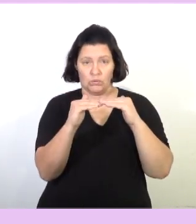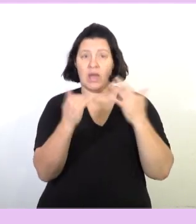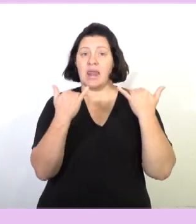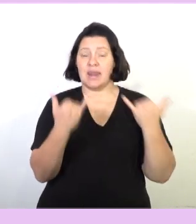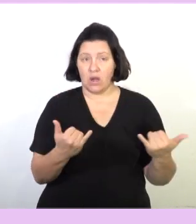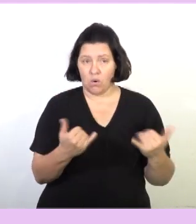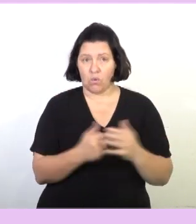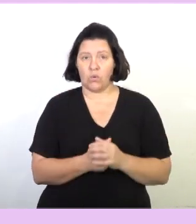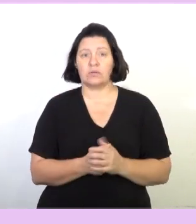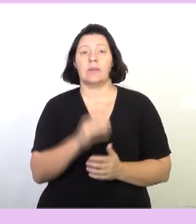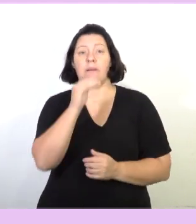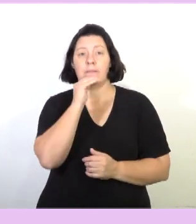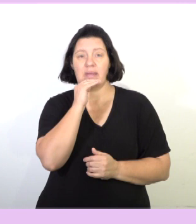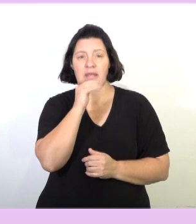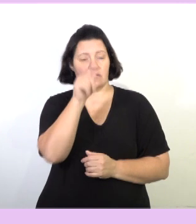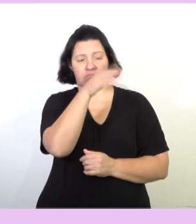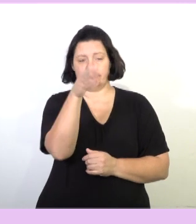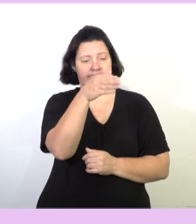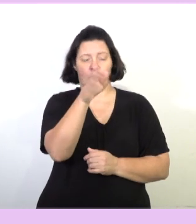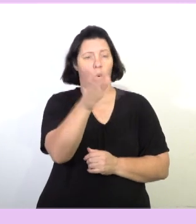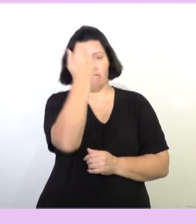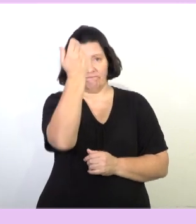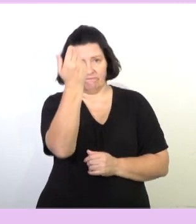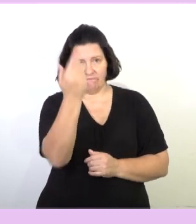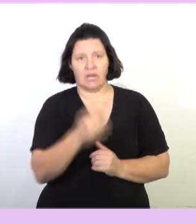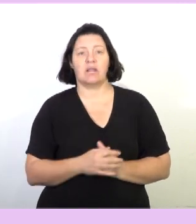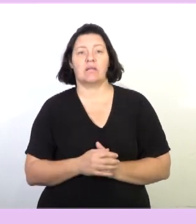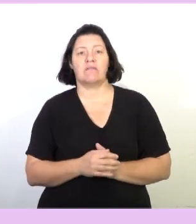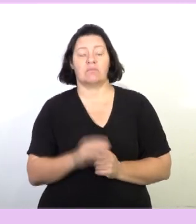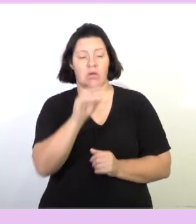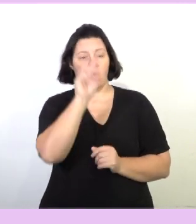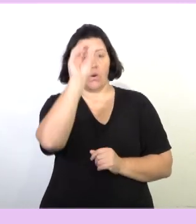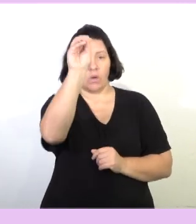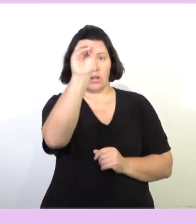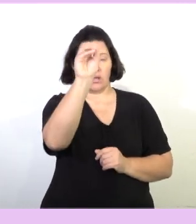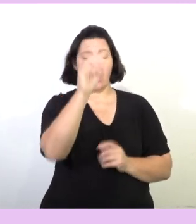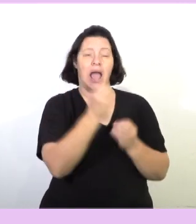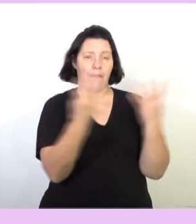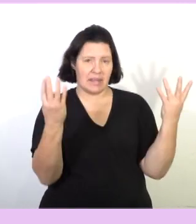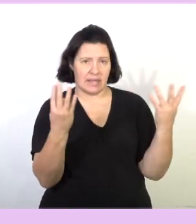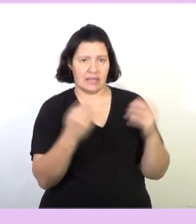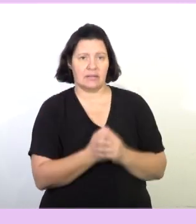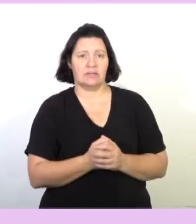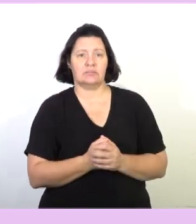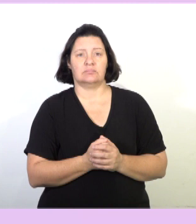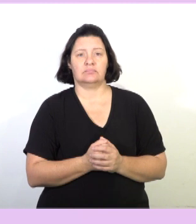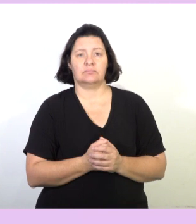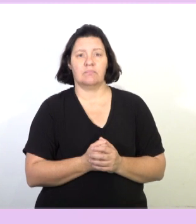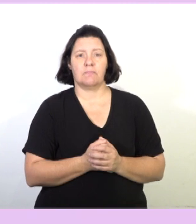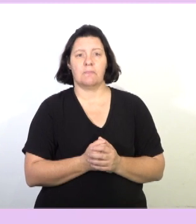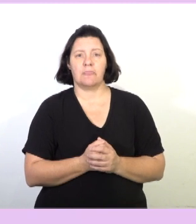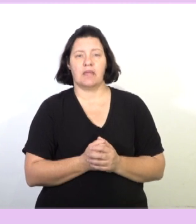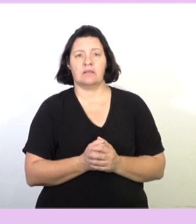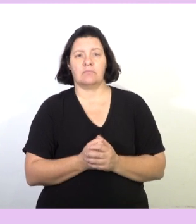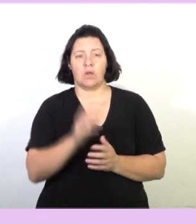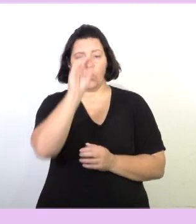together. Here, it means we no longer have this space. It will then have to be how many people in